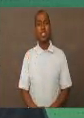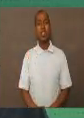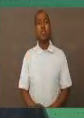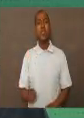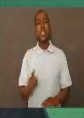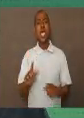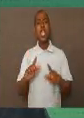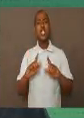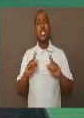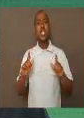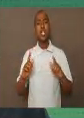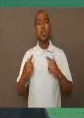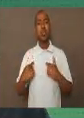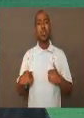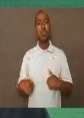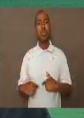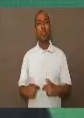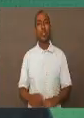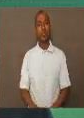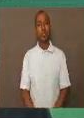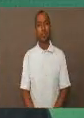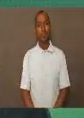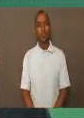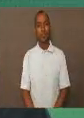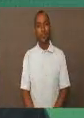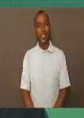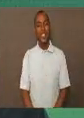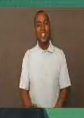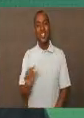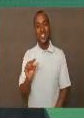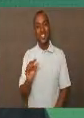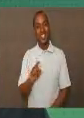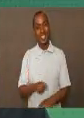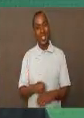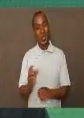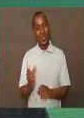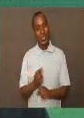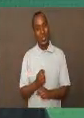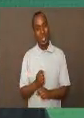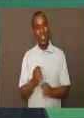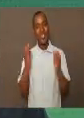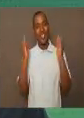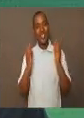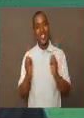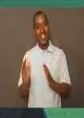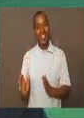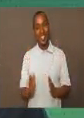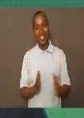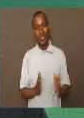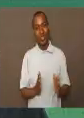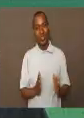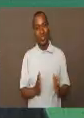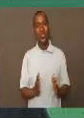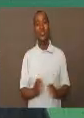big do you think it is? Take a few minutes to draw a diagram of the